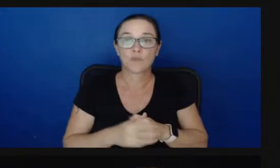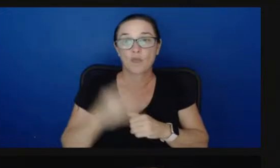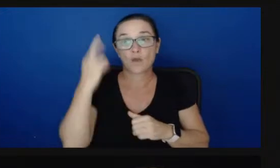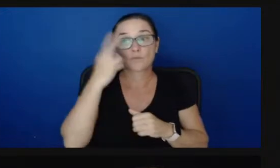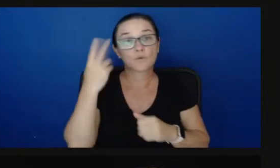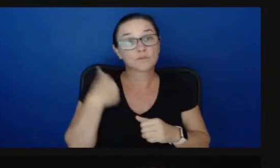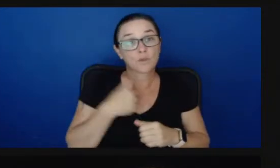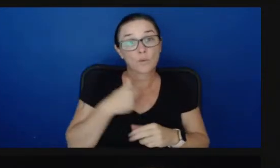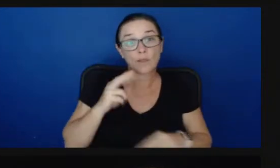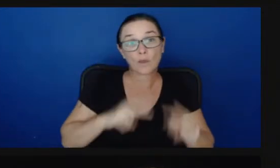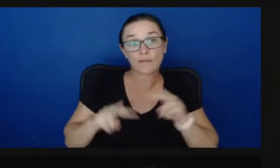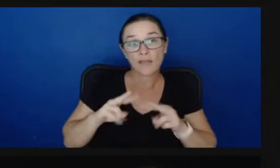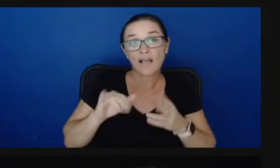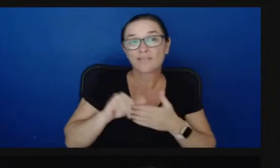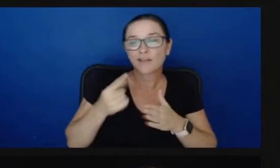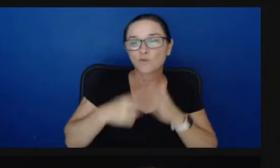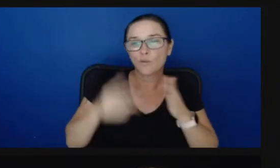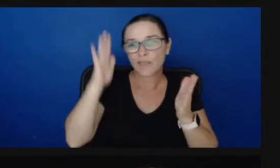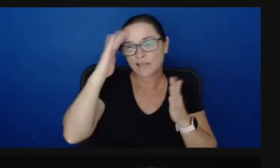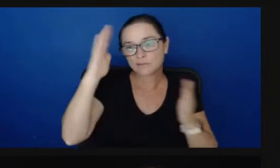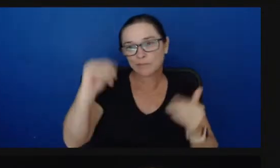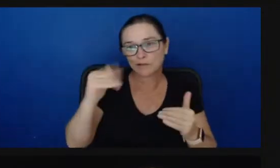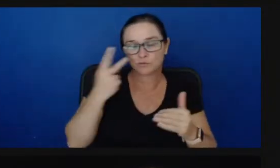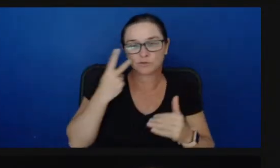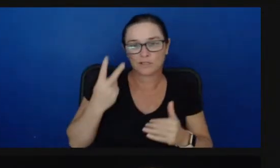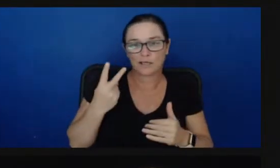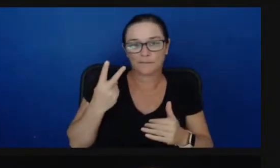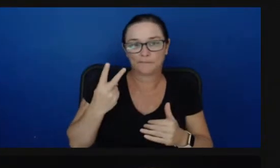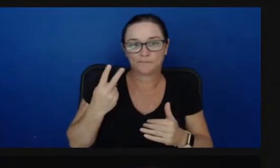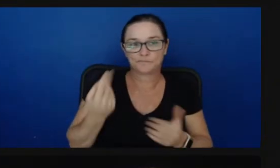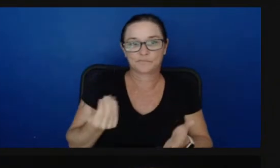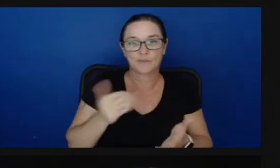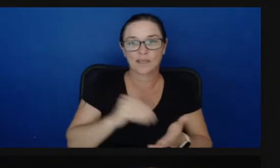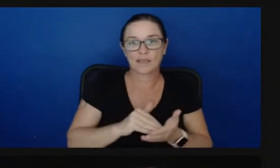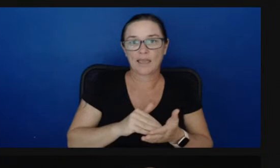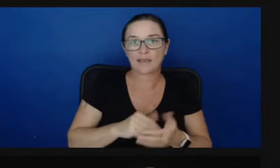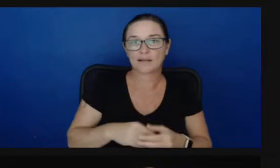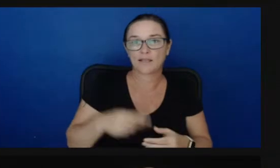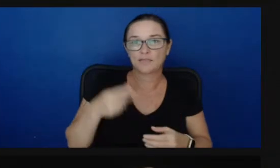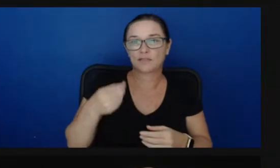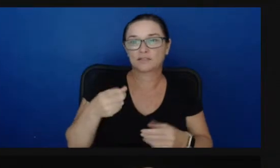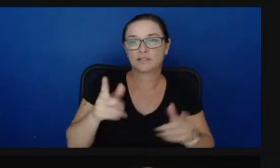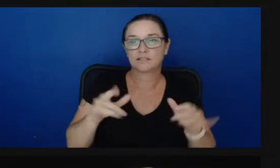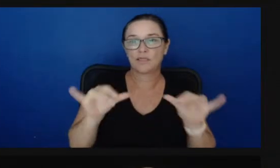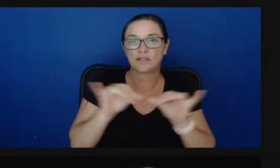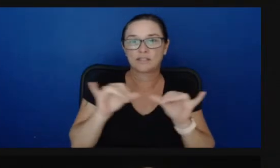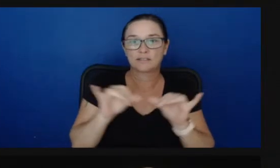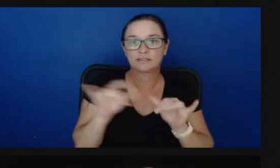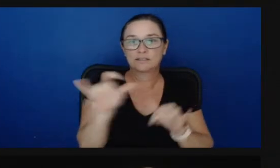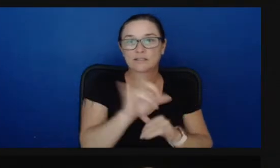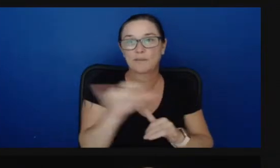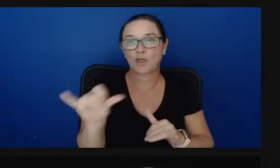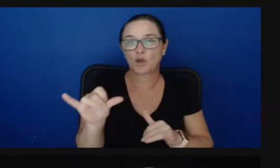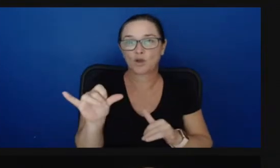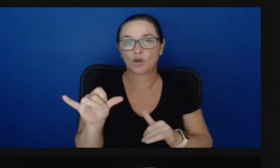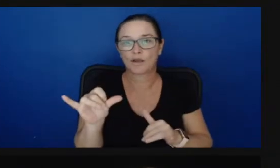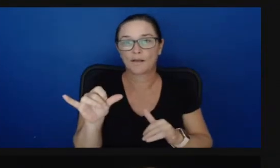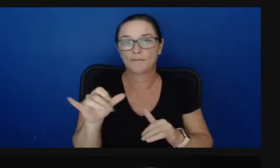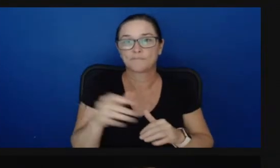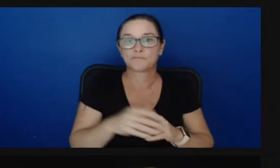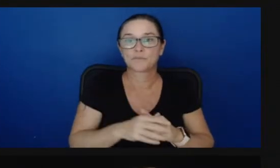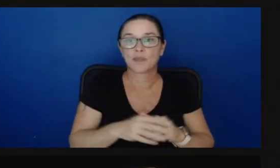the expected pattern that we see. Once again, here is the distance similar, measured with